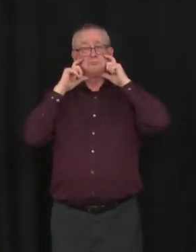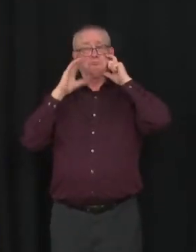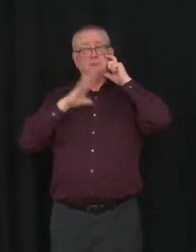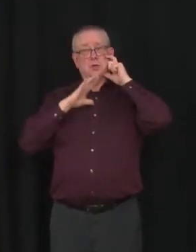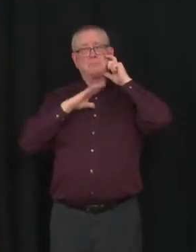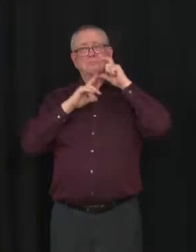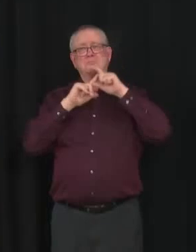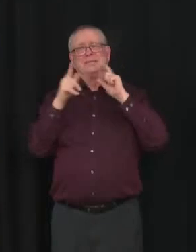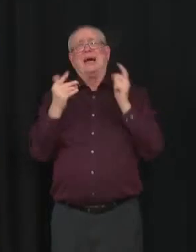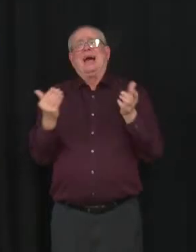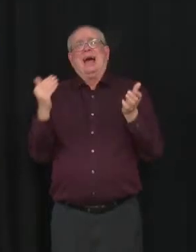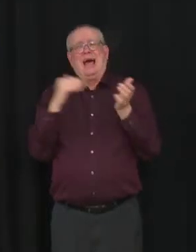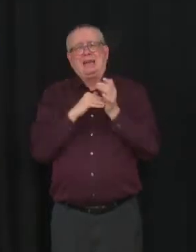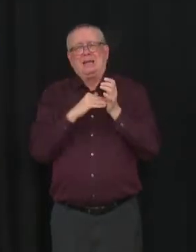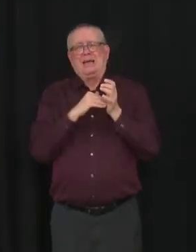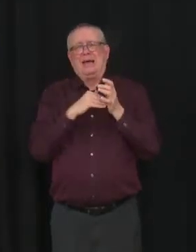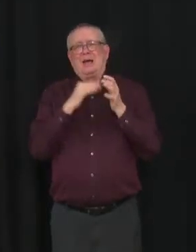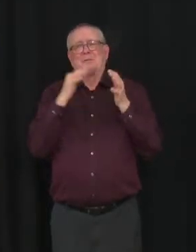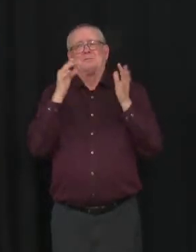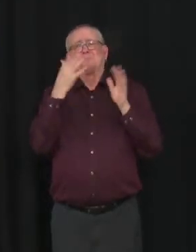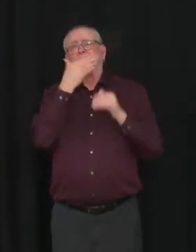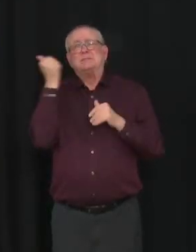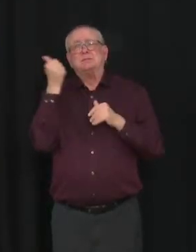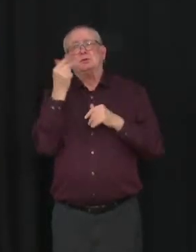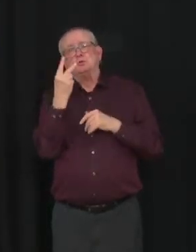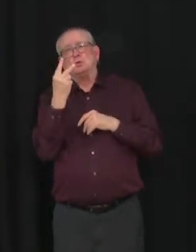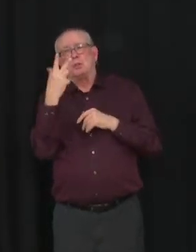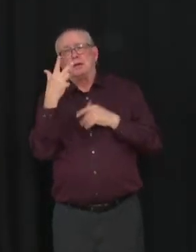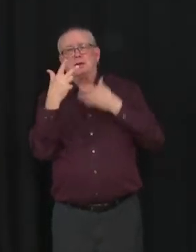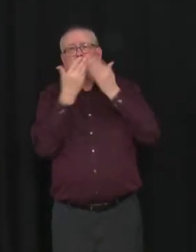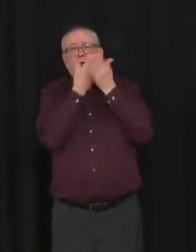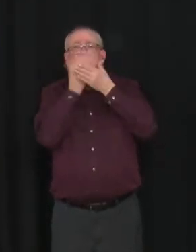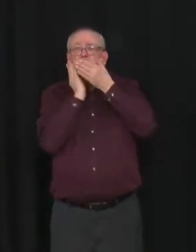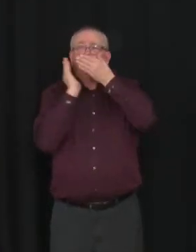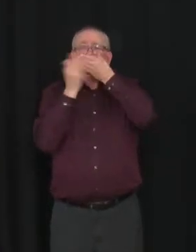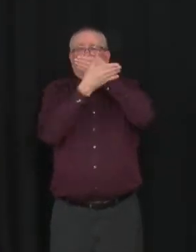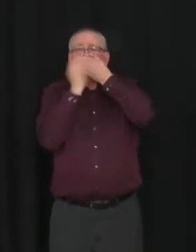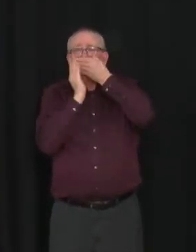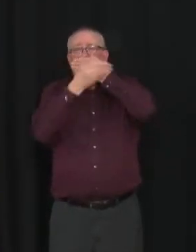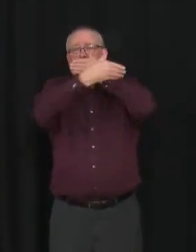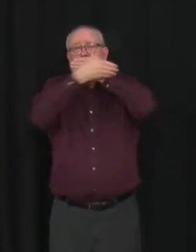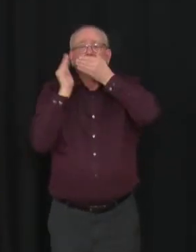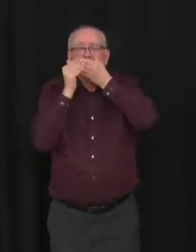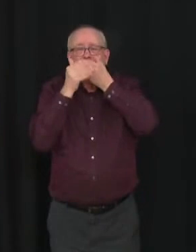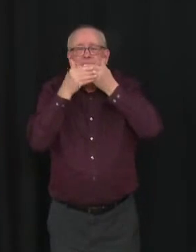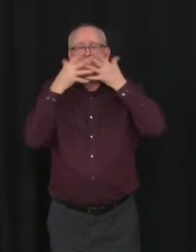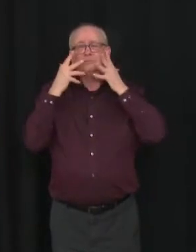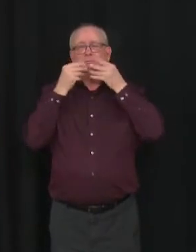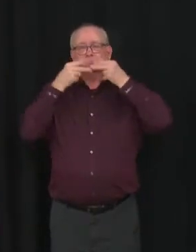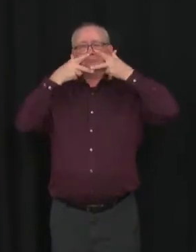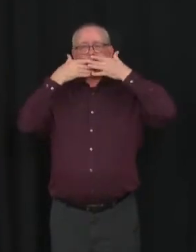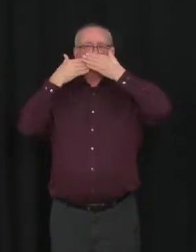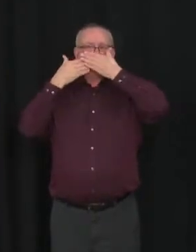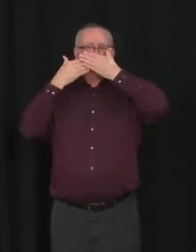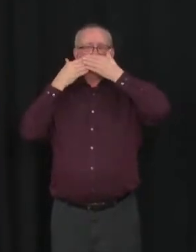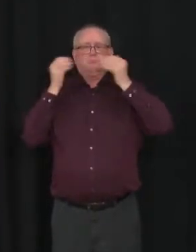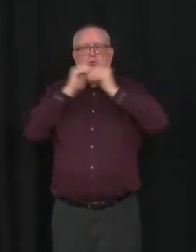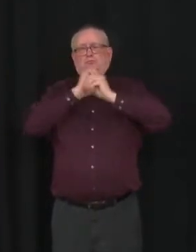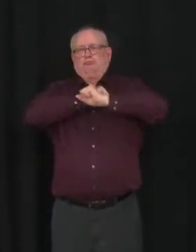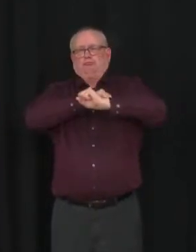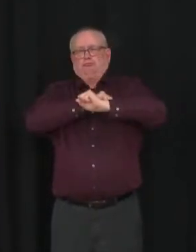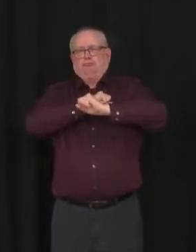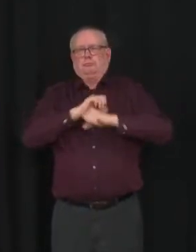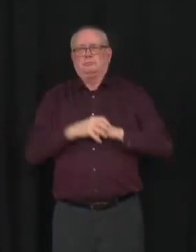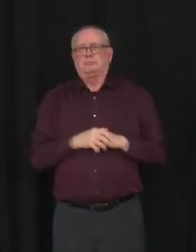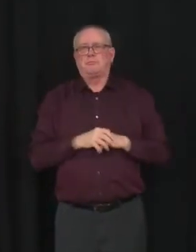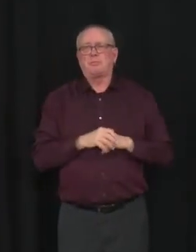and have multiple layers, with at least one of those layers providing good filtration. Whatever type of mask you choose